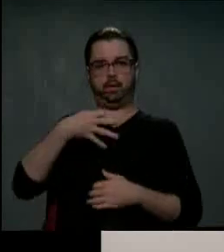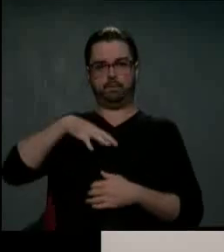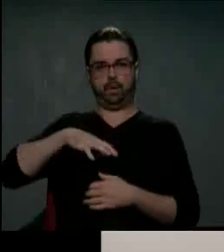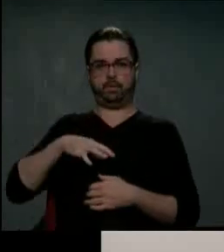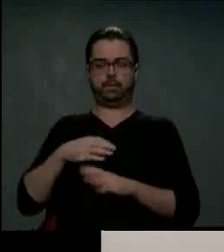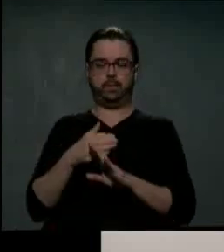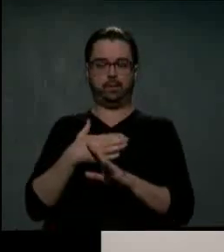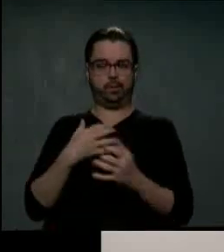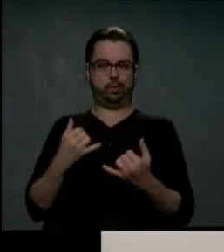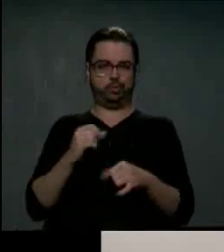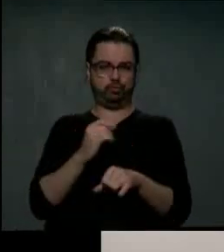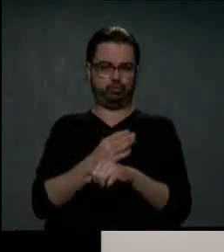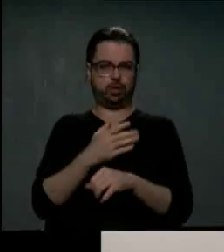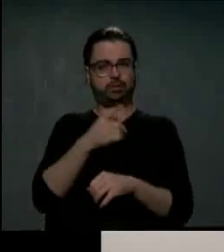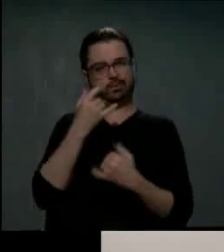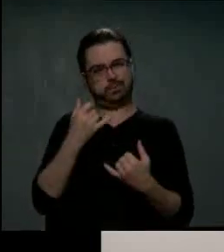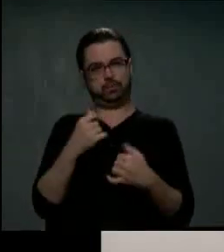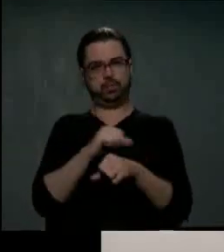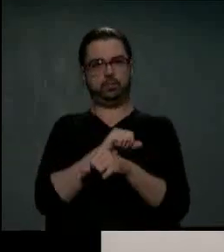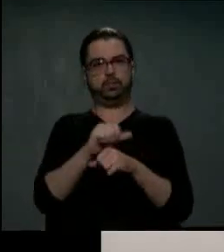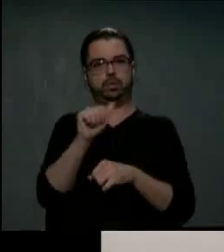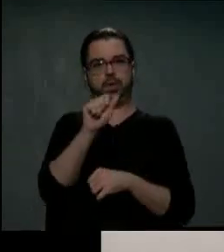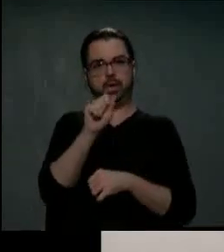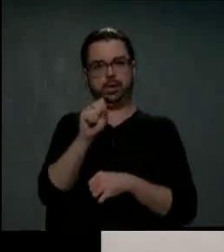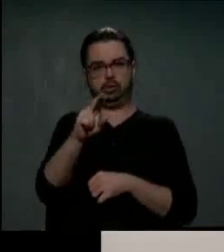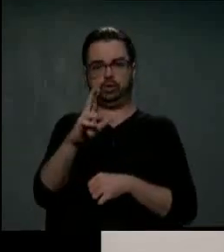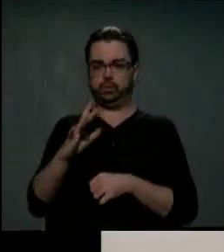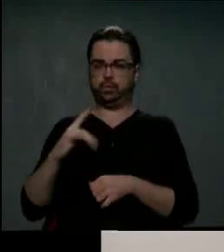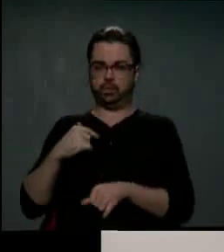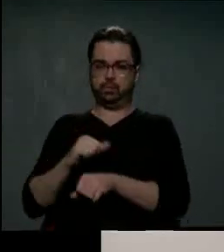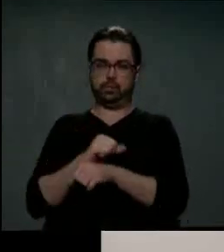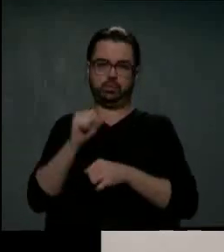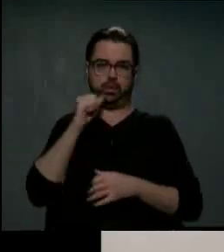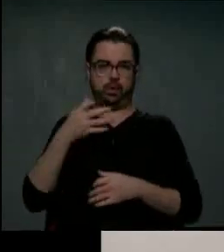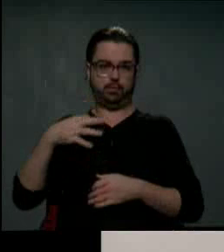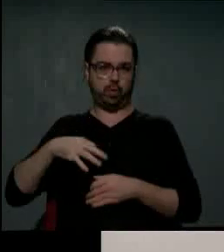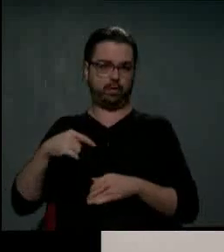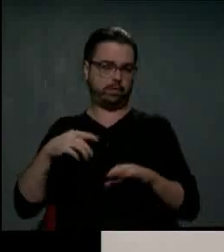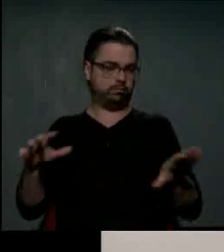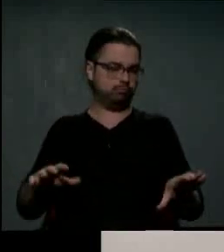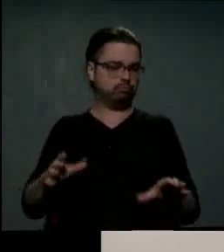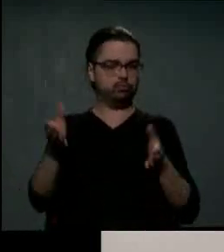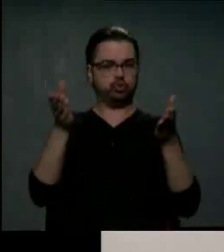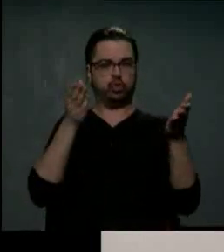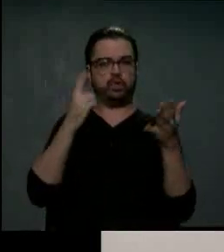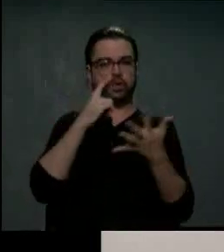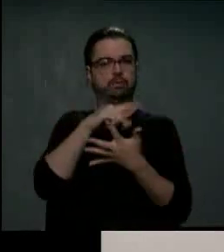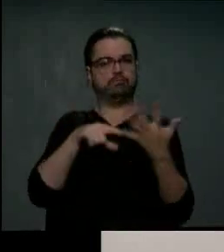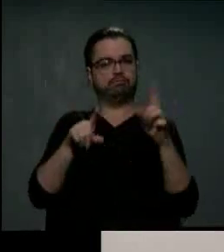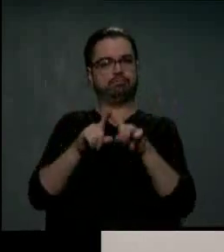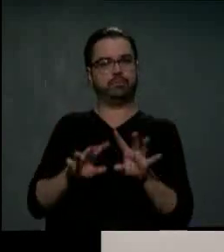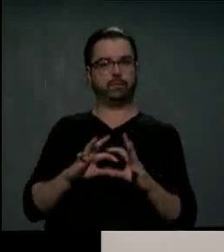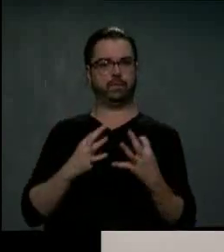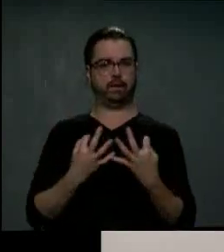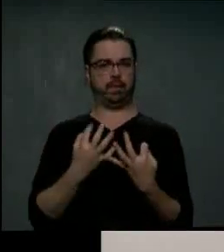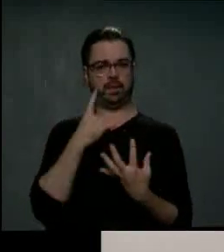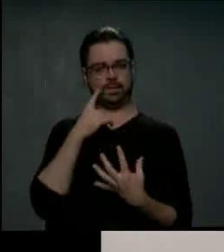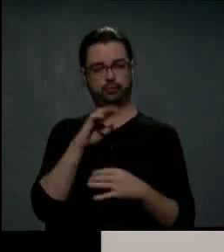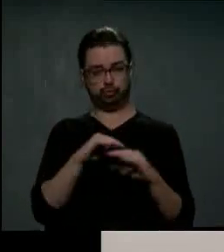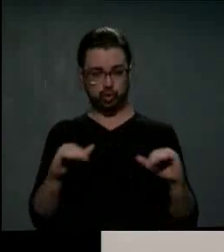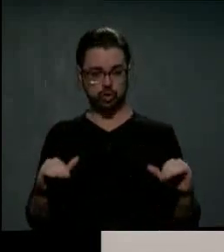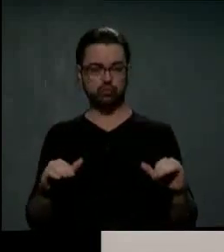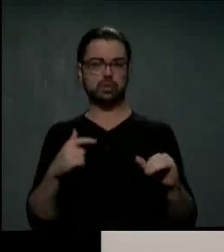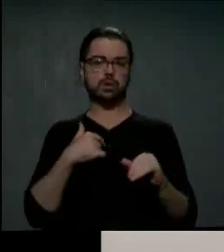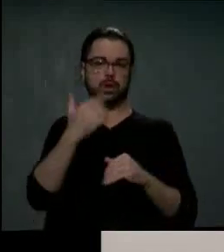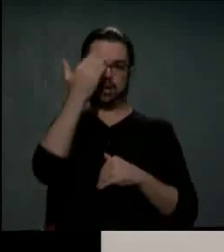my current job, which is with ASU. So I worked for a nonprofit. We did services for families, specifically for children. I